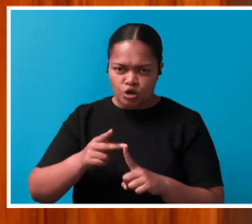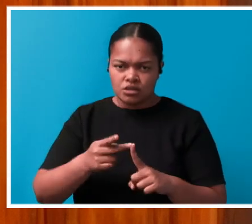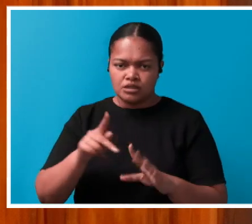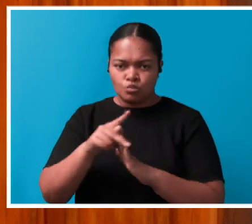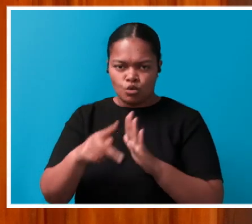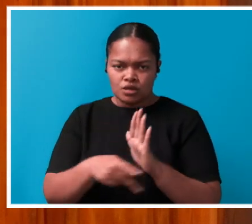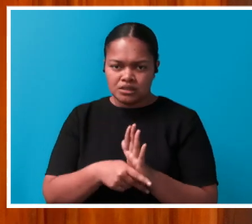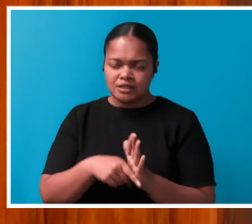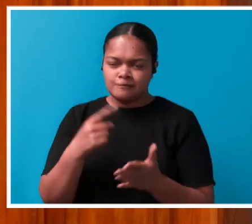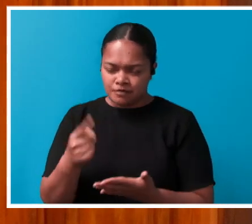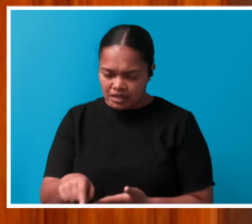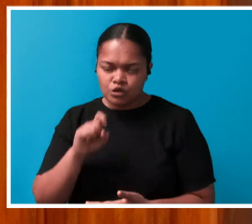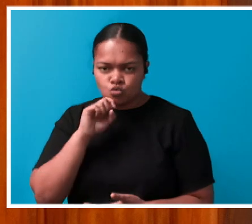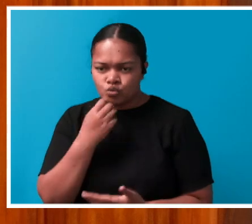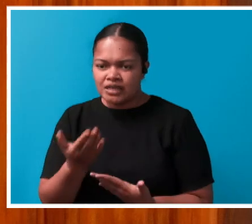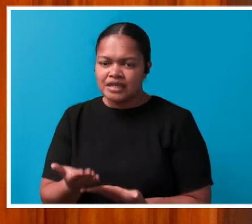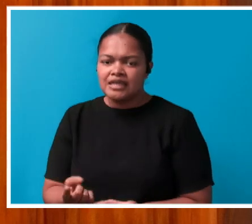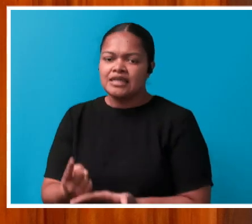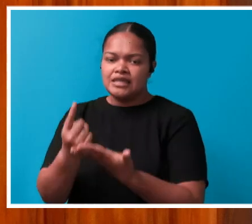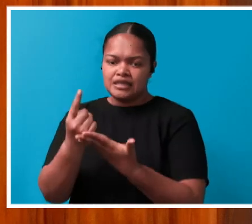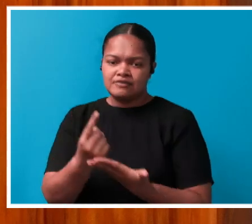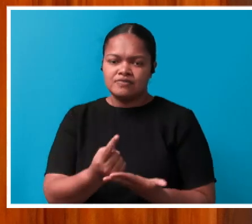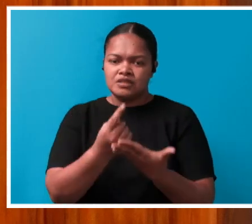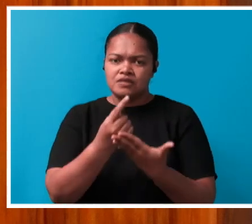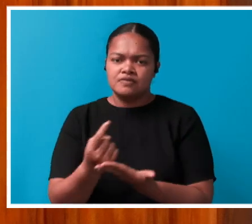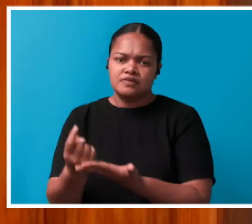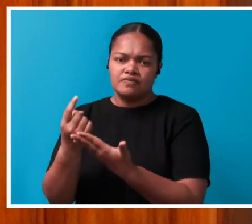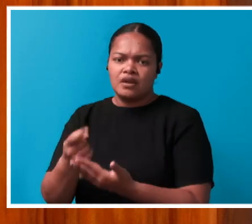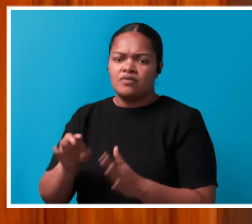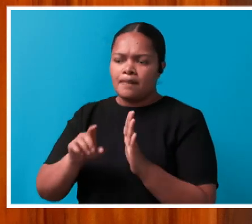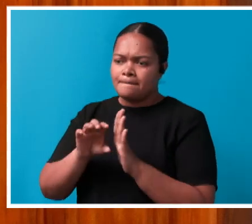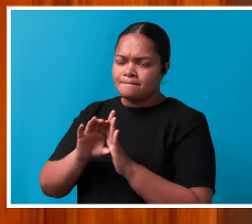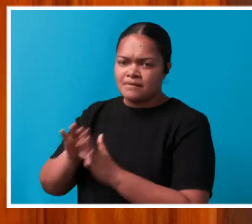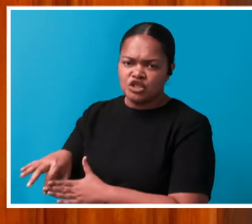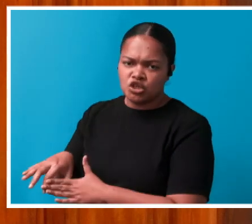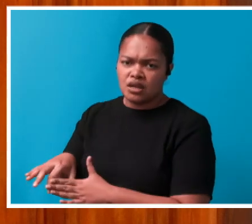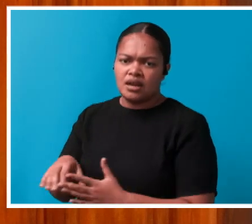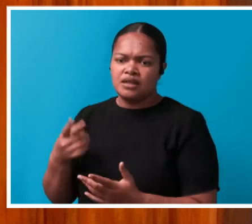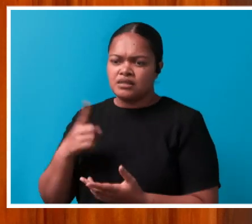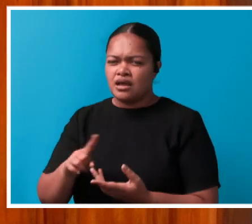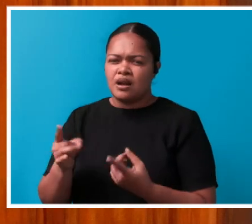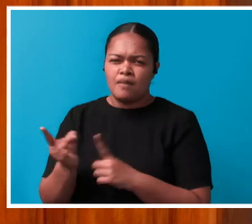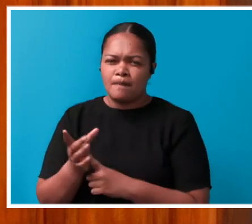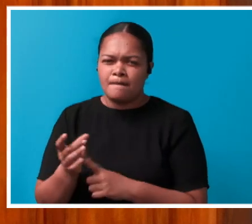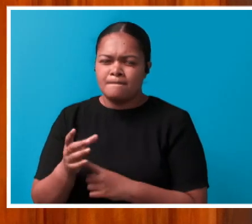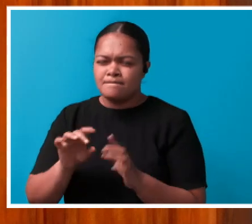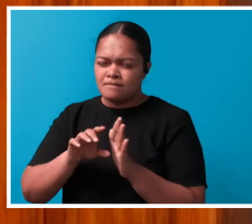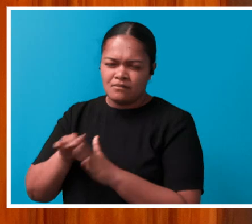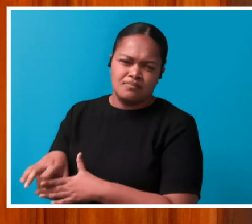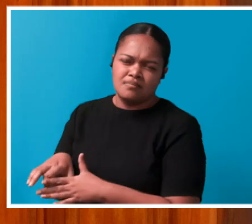that uplift the marginalized, support, and the vulnerable within our